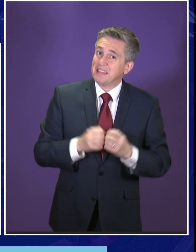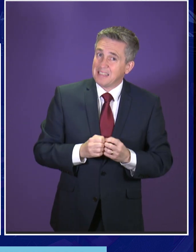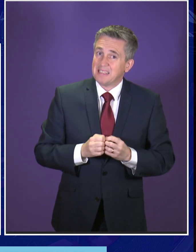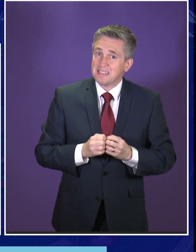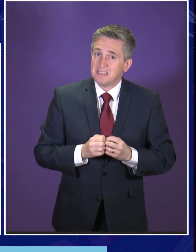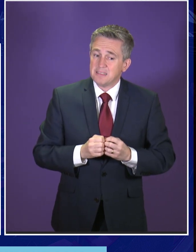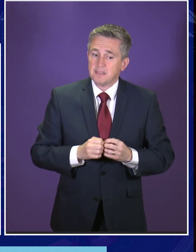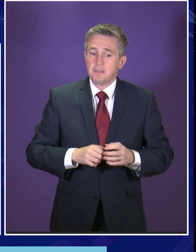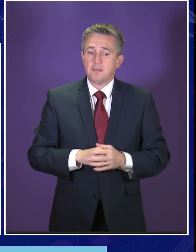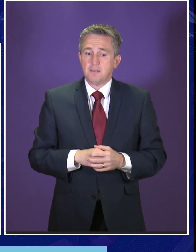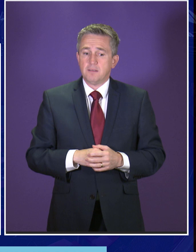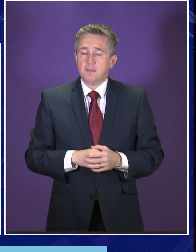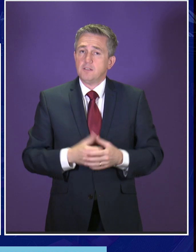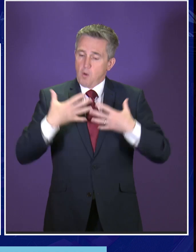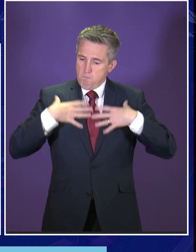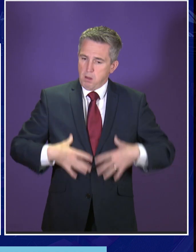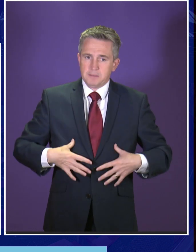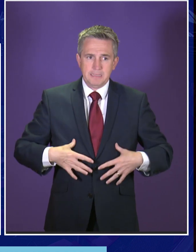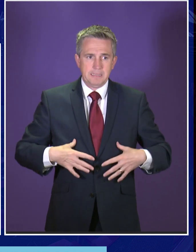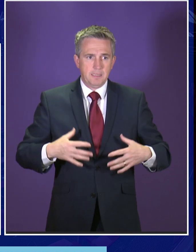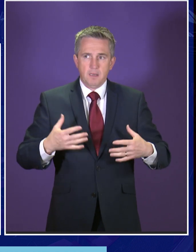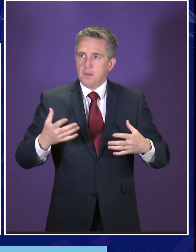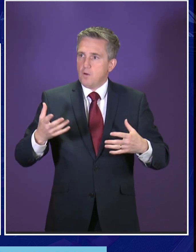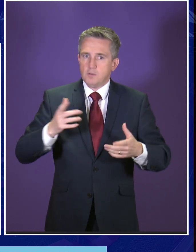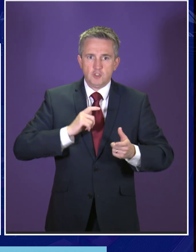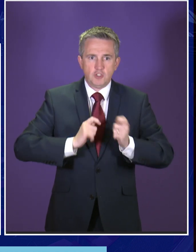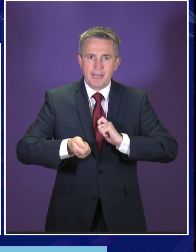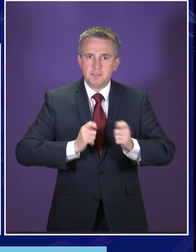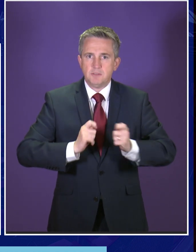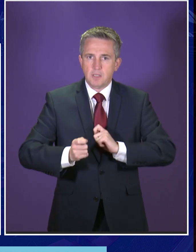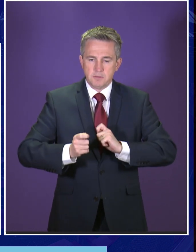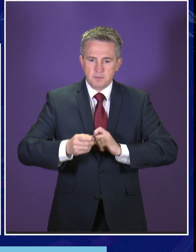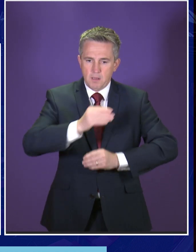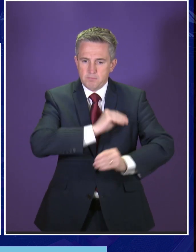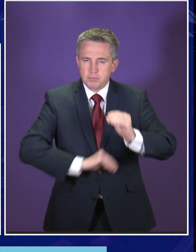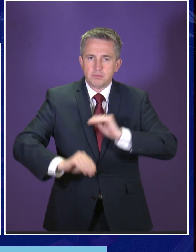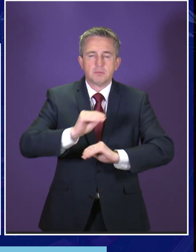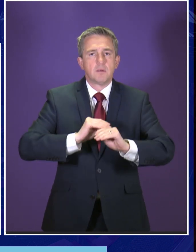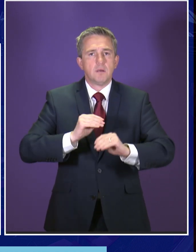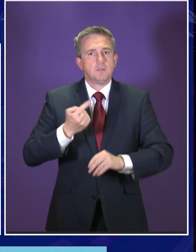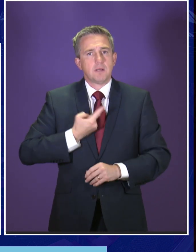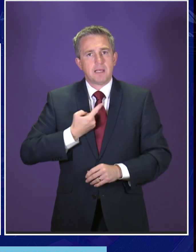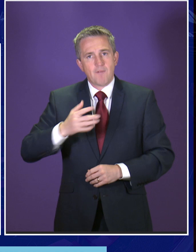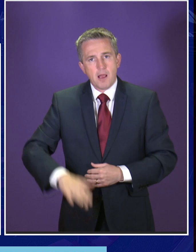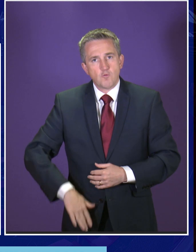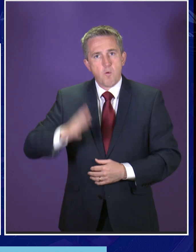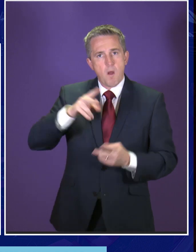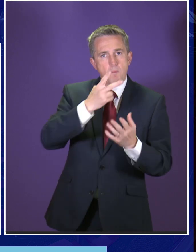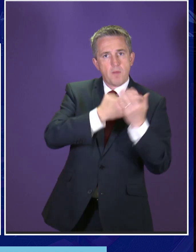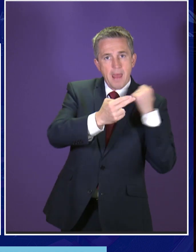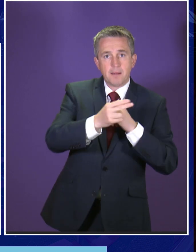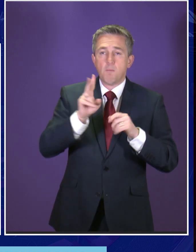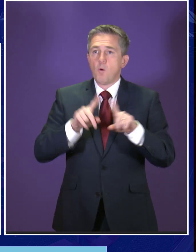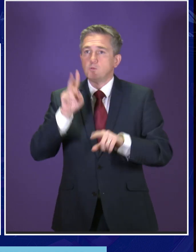also adapting with time. It's changing. It's transforming every second. So I grew up with that, but I also grew up with watching